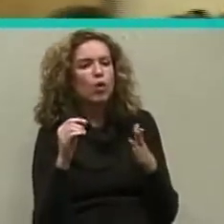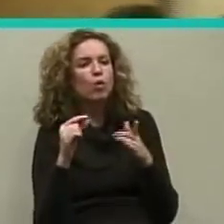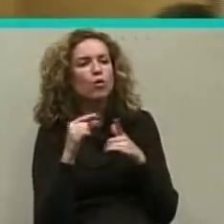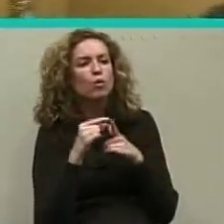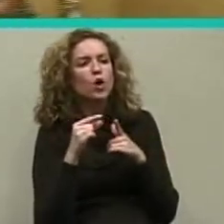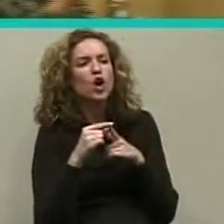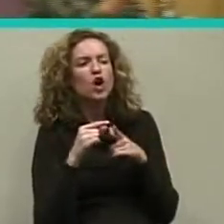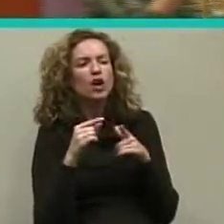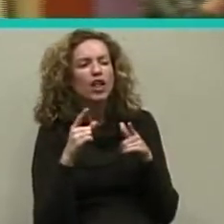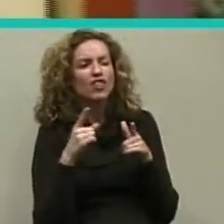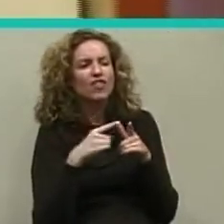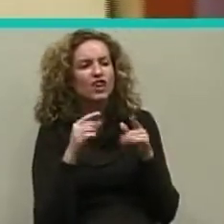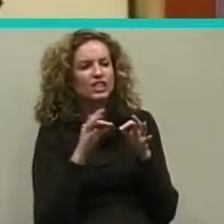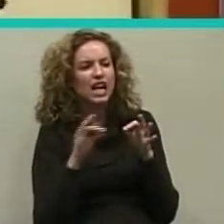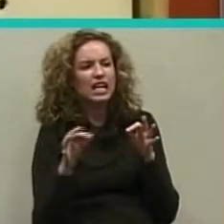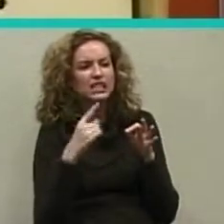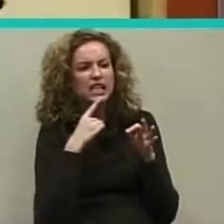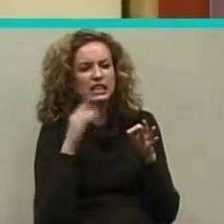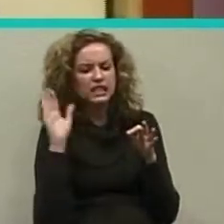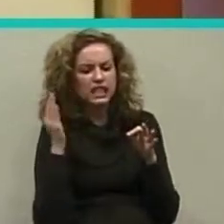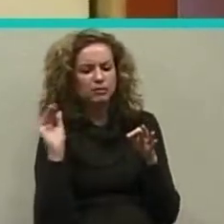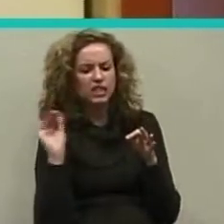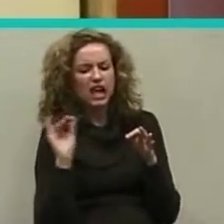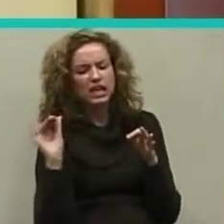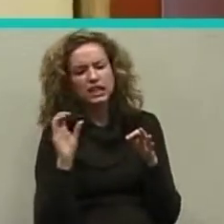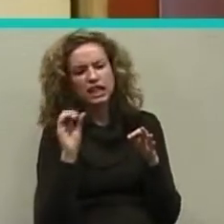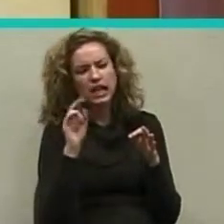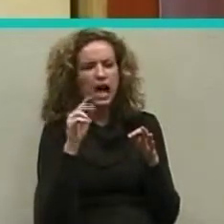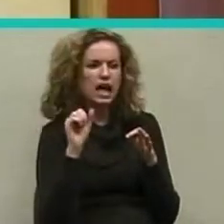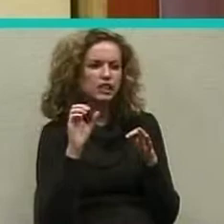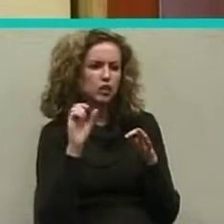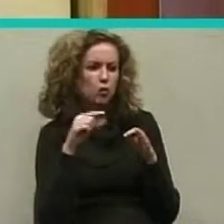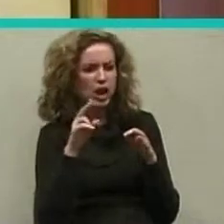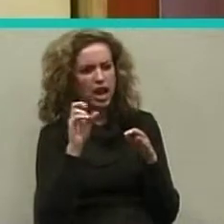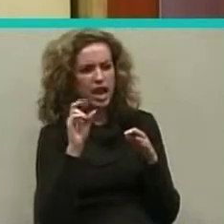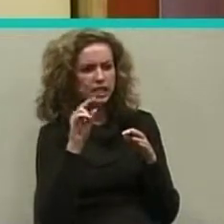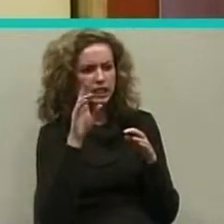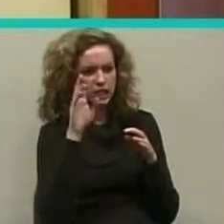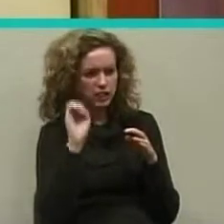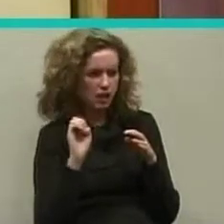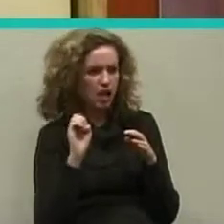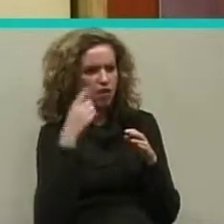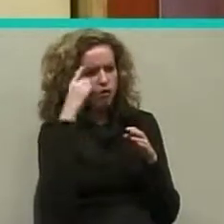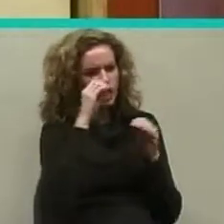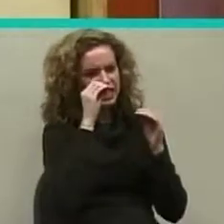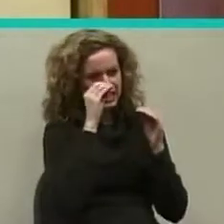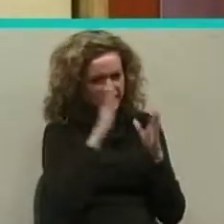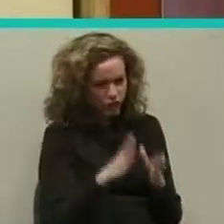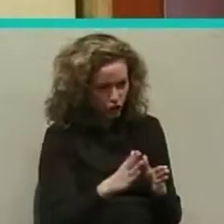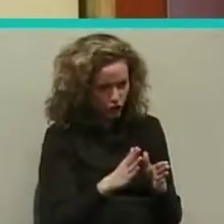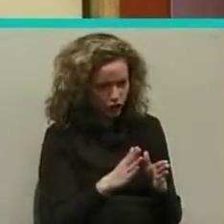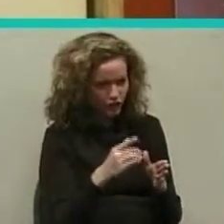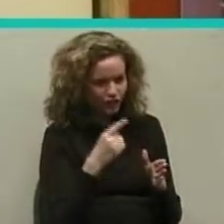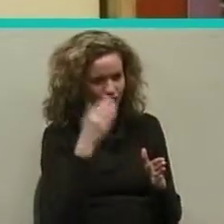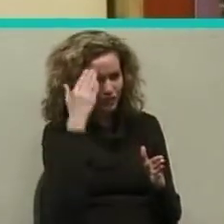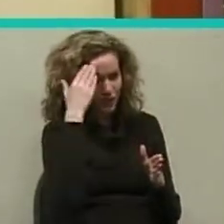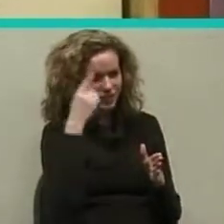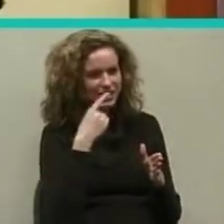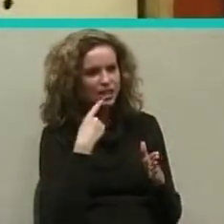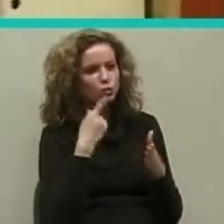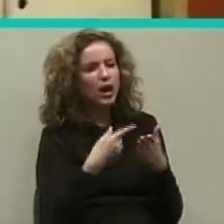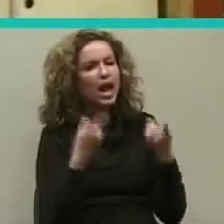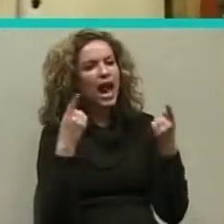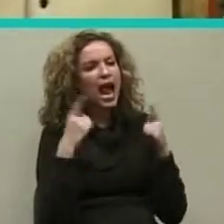line seems to me to be a consequence for the teacher, as opposed, it's saying what happened to Michael, but it's